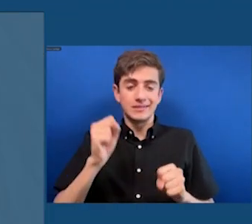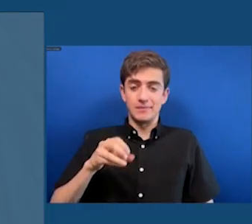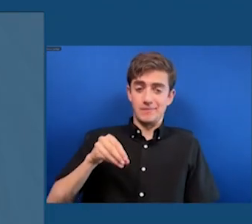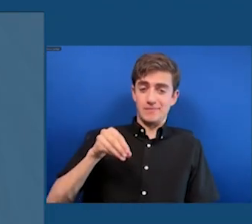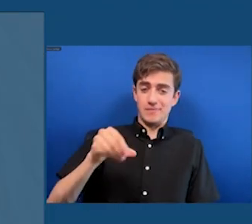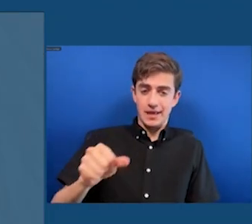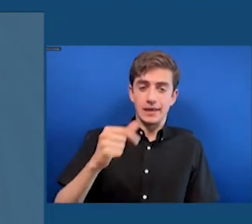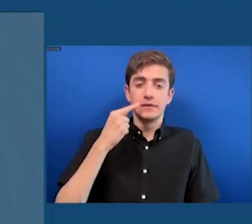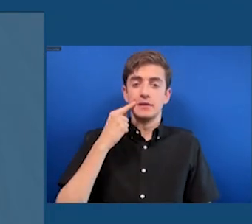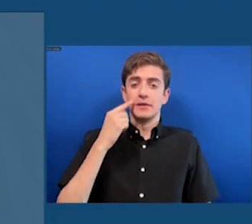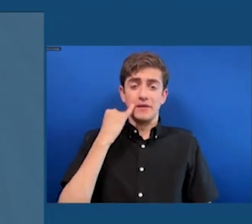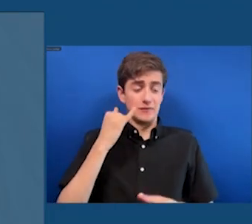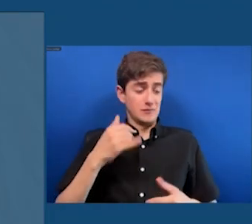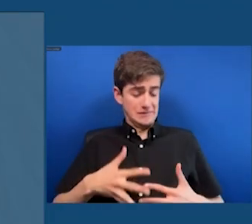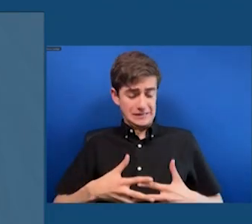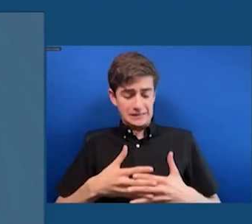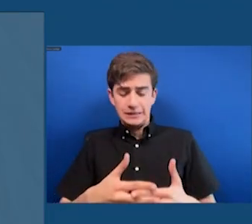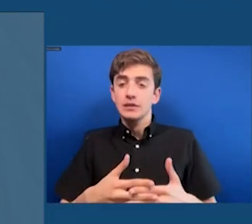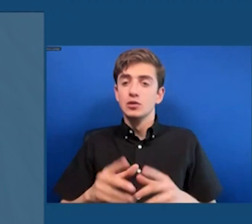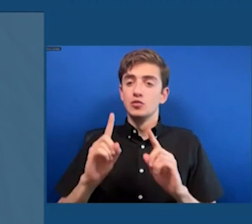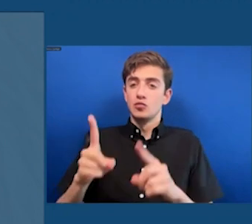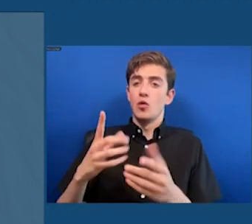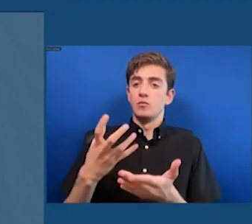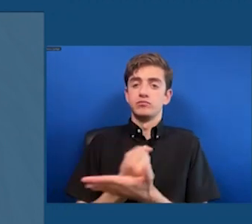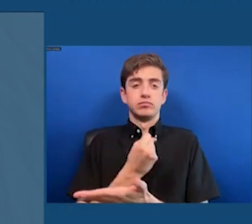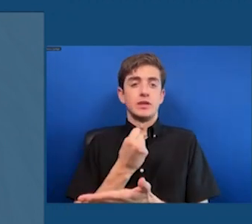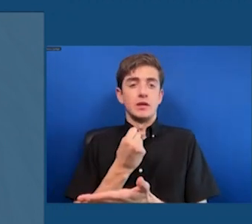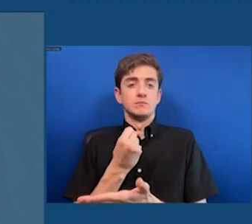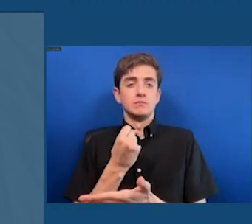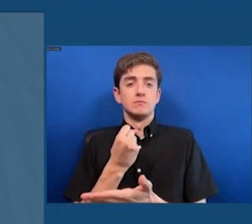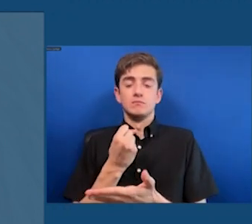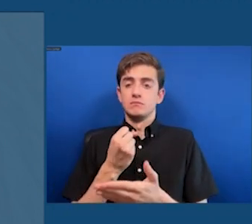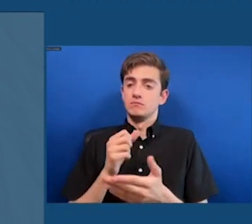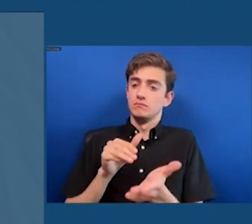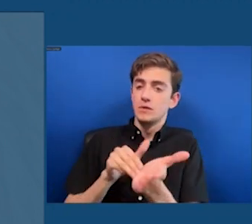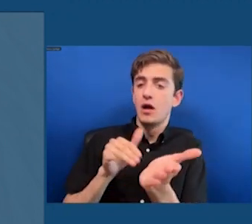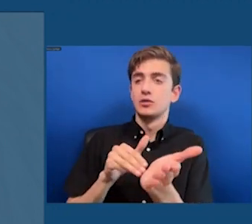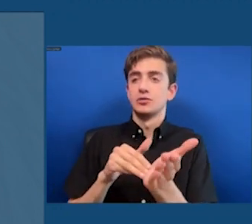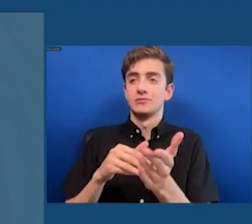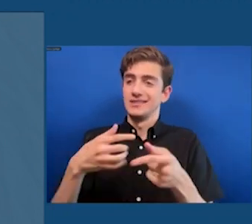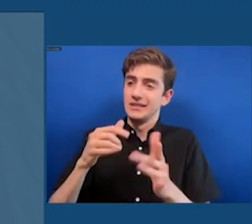sometimes unnecessary procedures like C-sections and